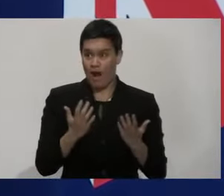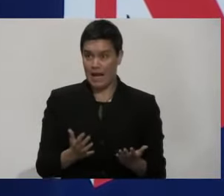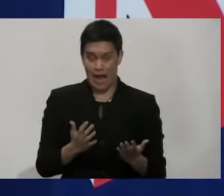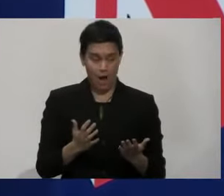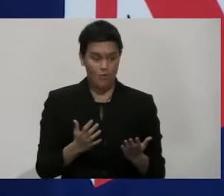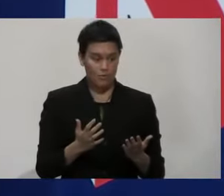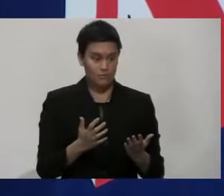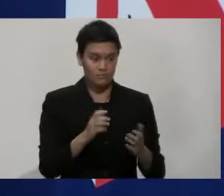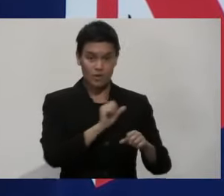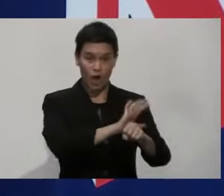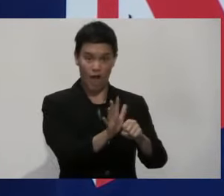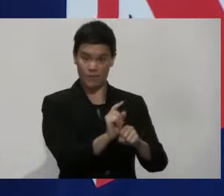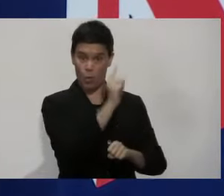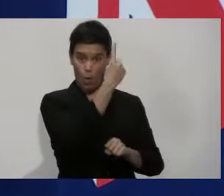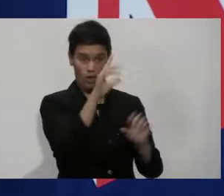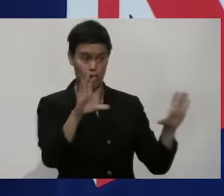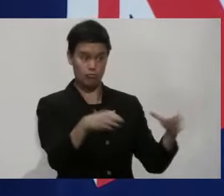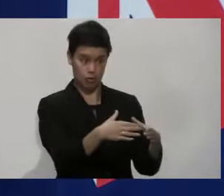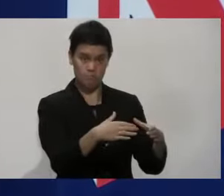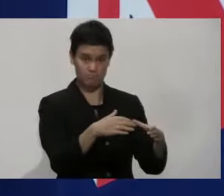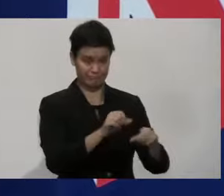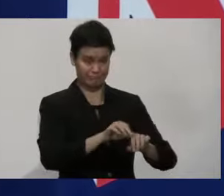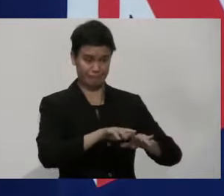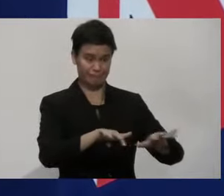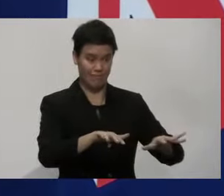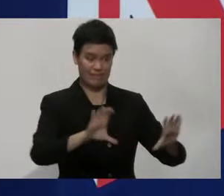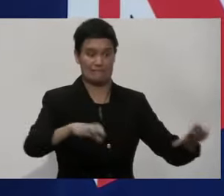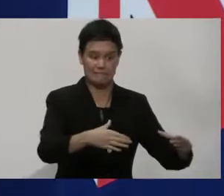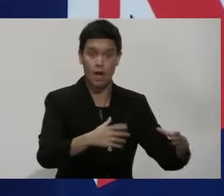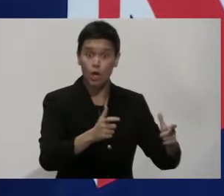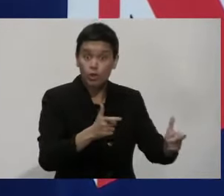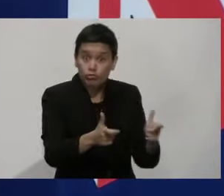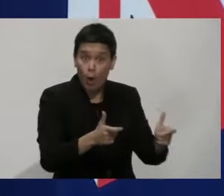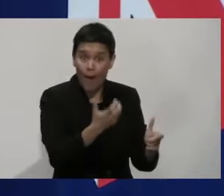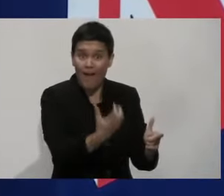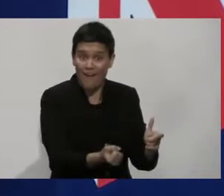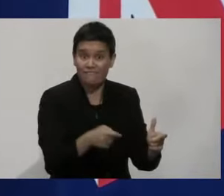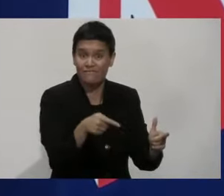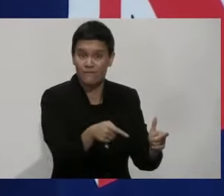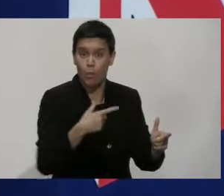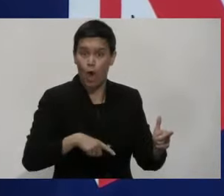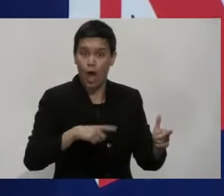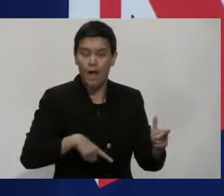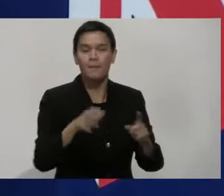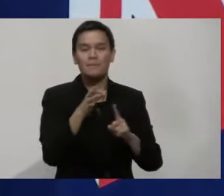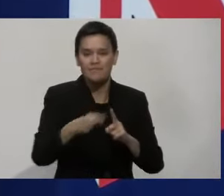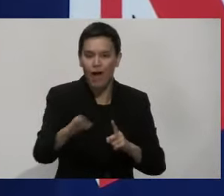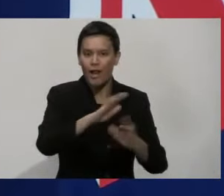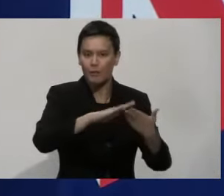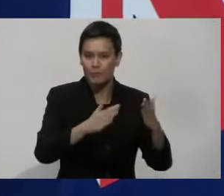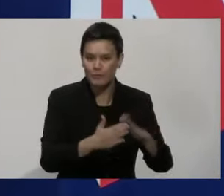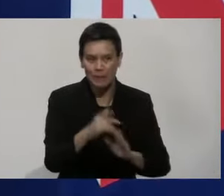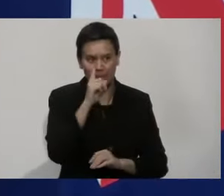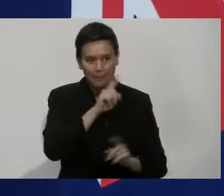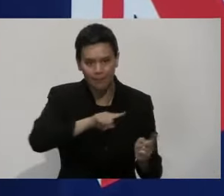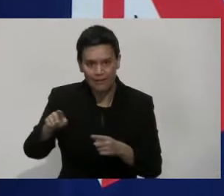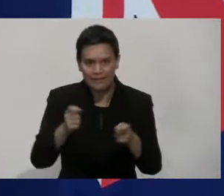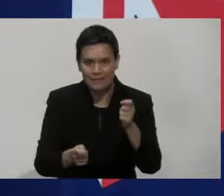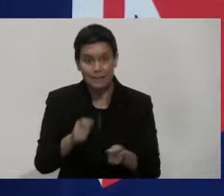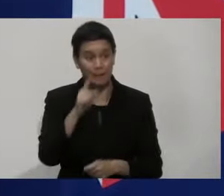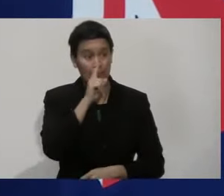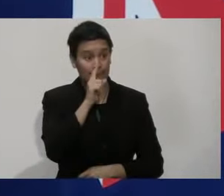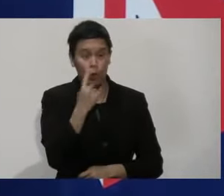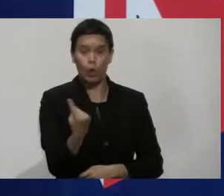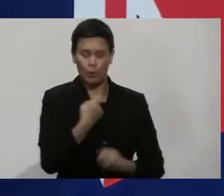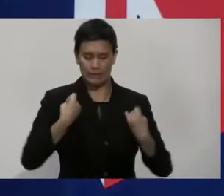under control, were it not for those who have gone out to be tested, were it not for those who have had COVID being